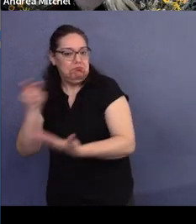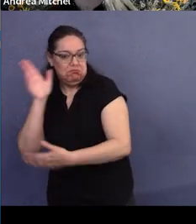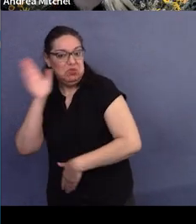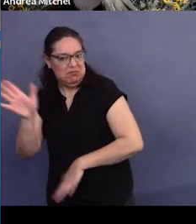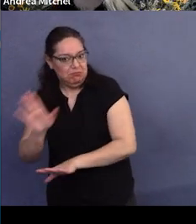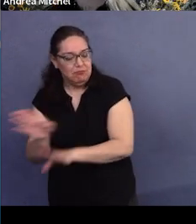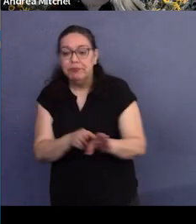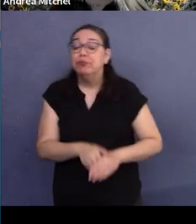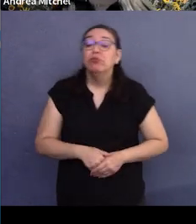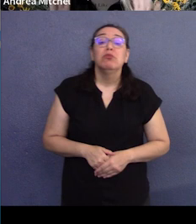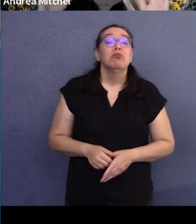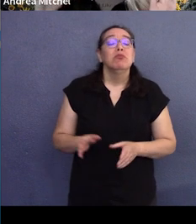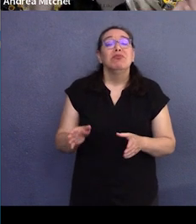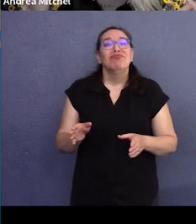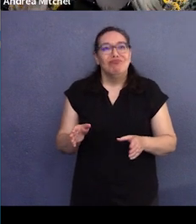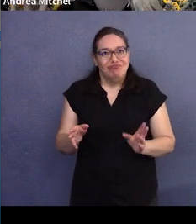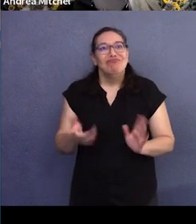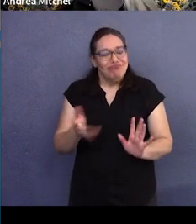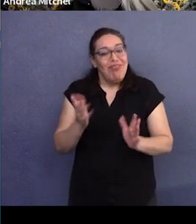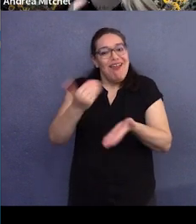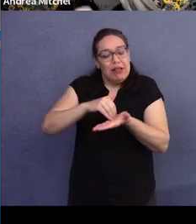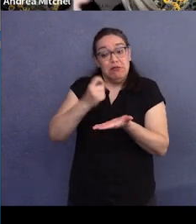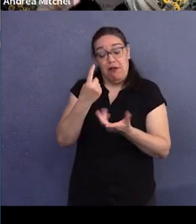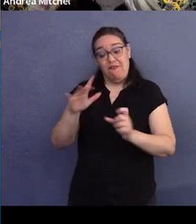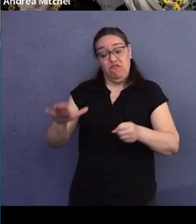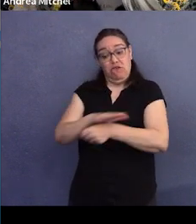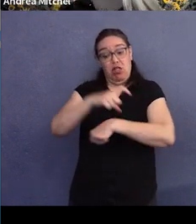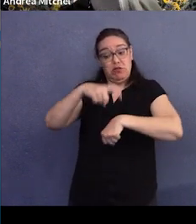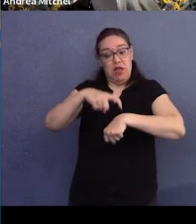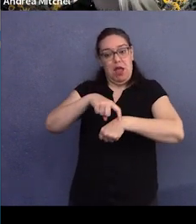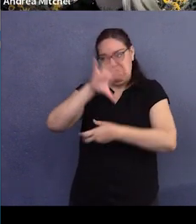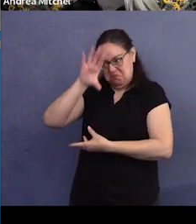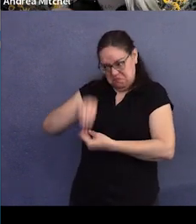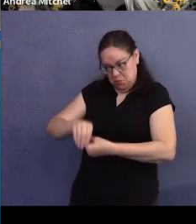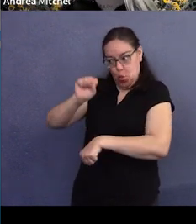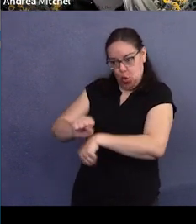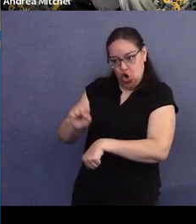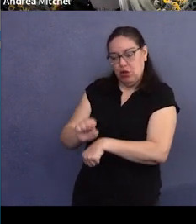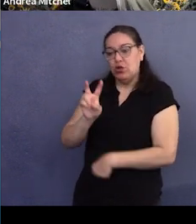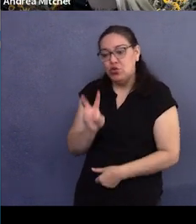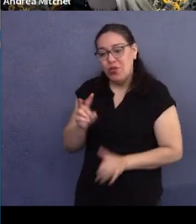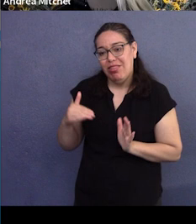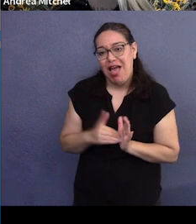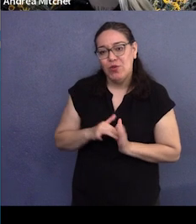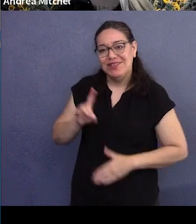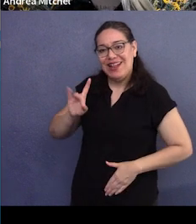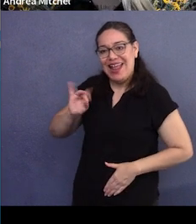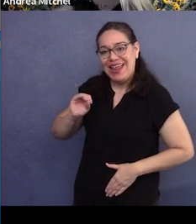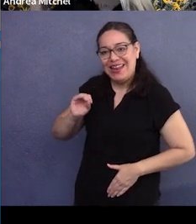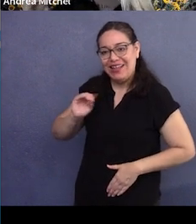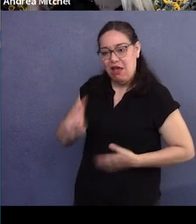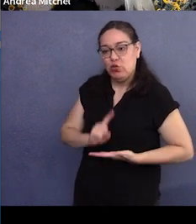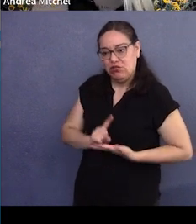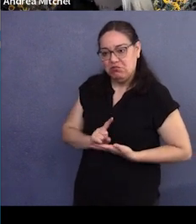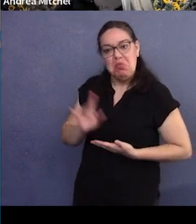you're talking about a full-time person is 2,080 hours. That's what they consider a full-time person. There,